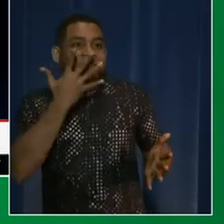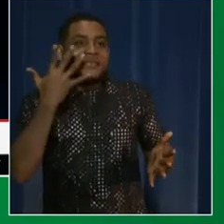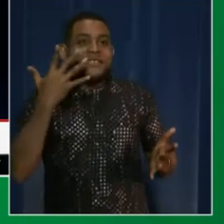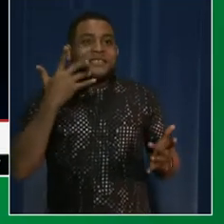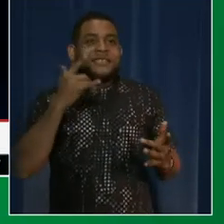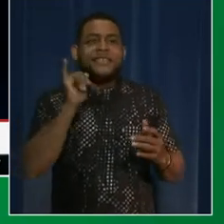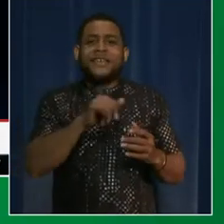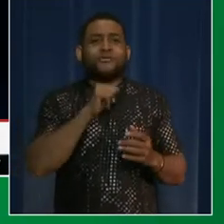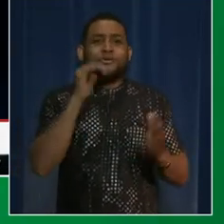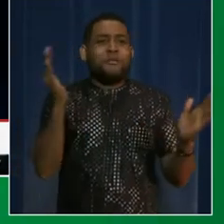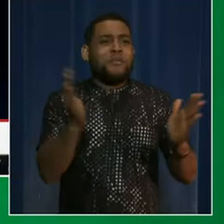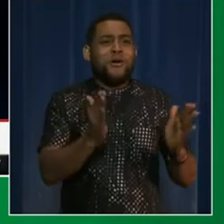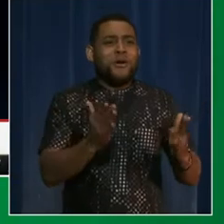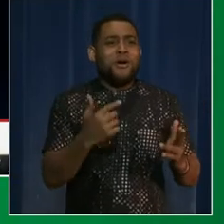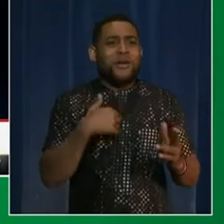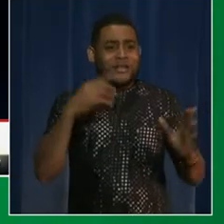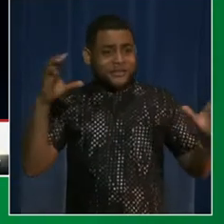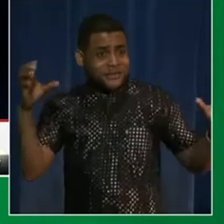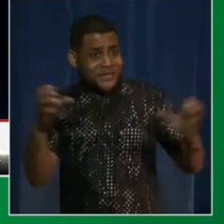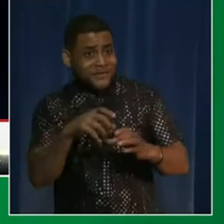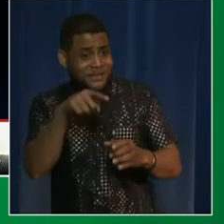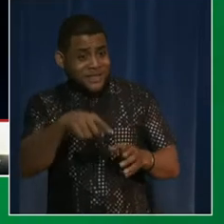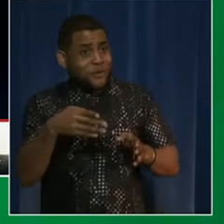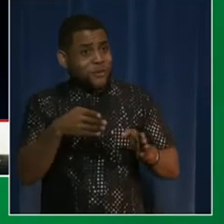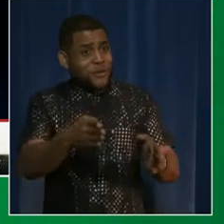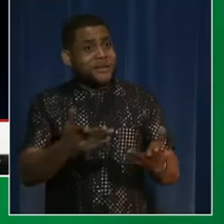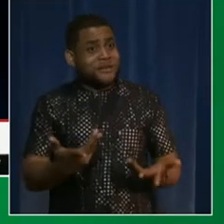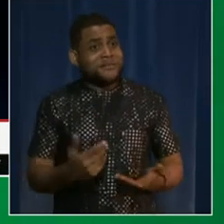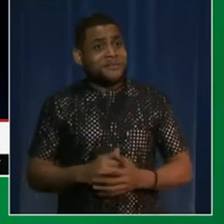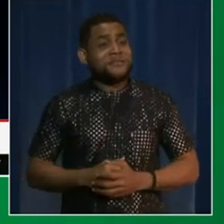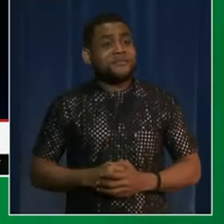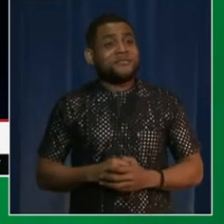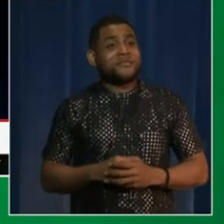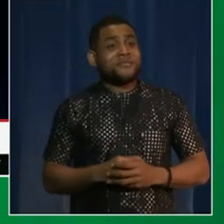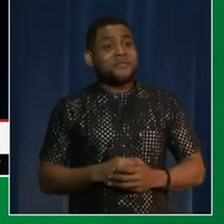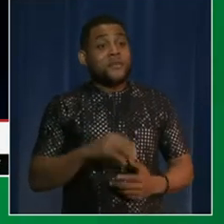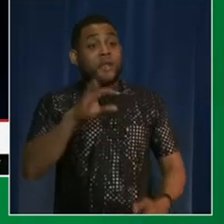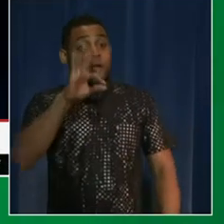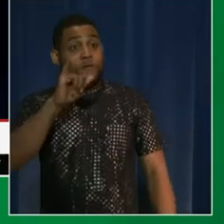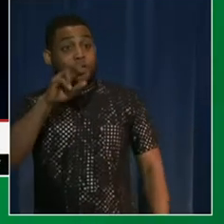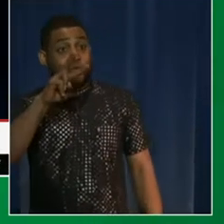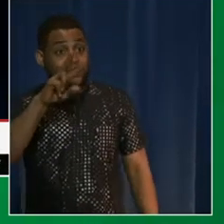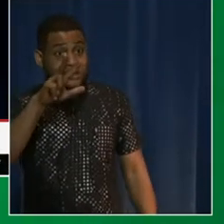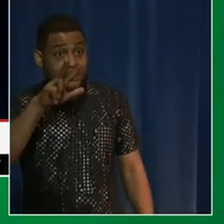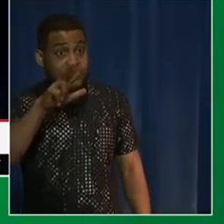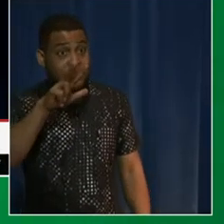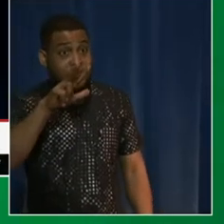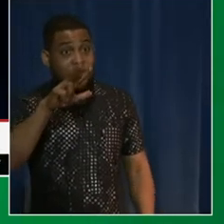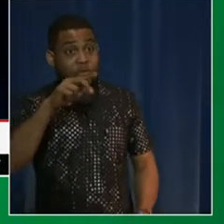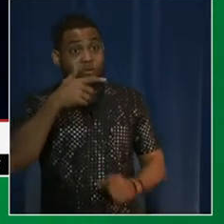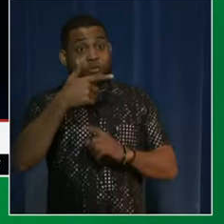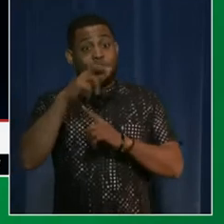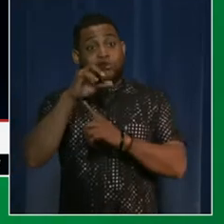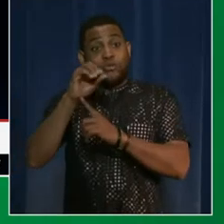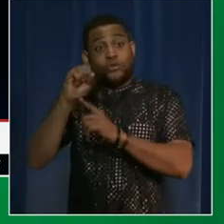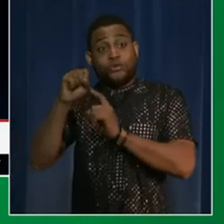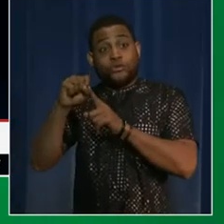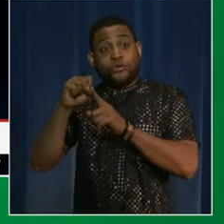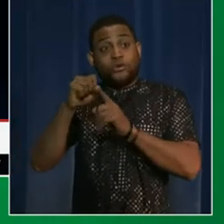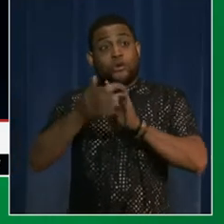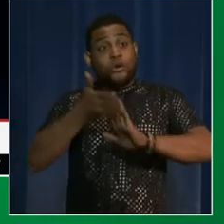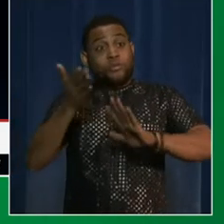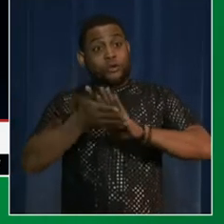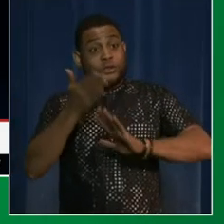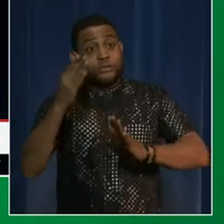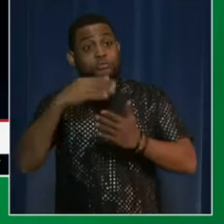you to have to convene this in this way. The district's FY23 gross operating budget, as you know, to